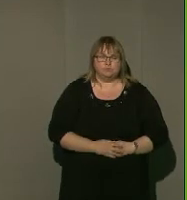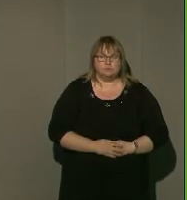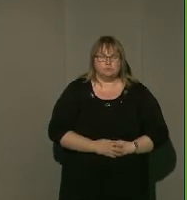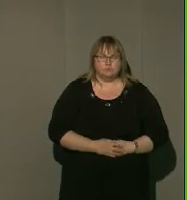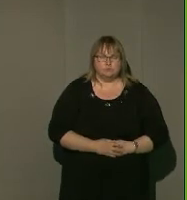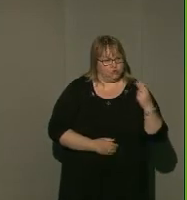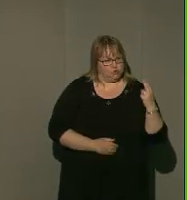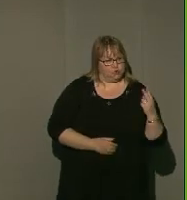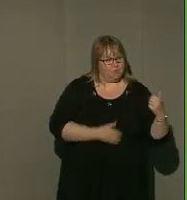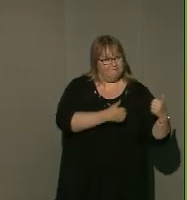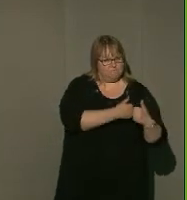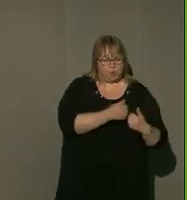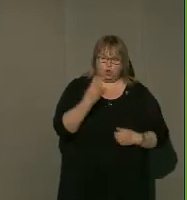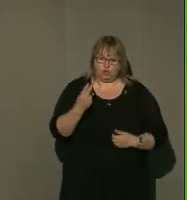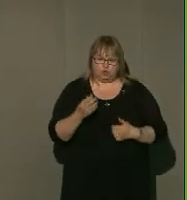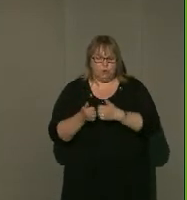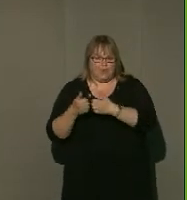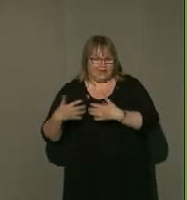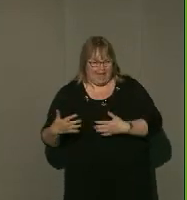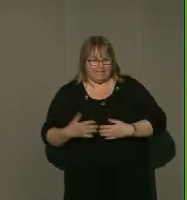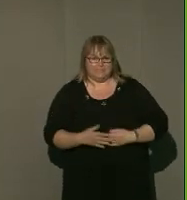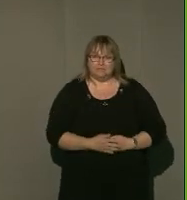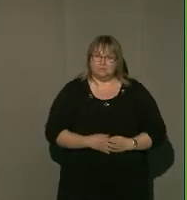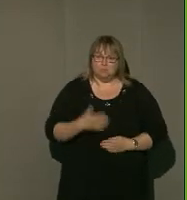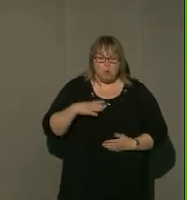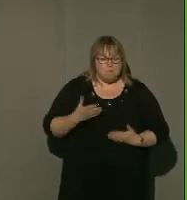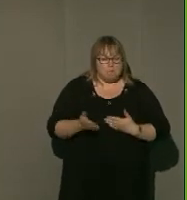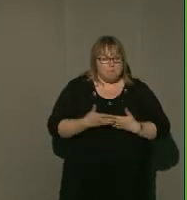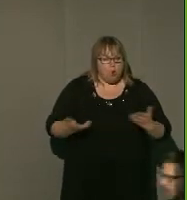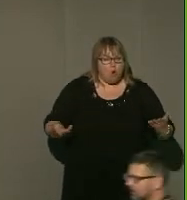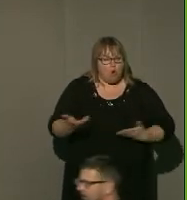speeches for and 2 against. Do we wish to have?